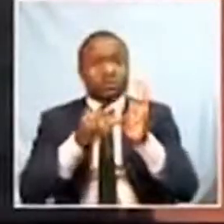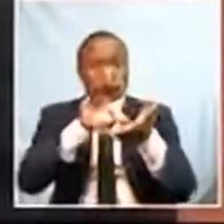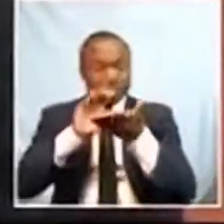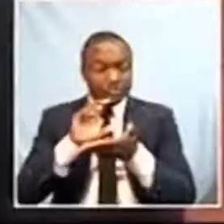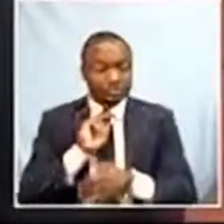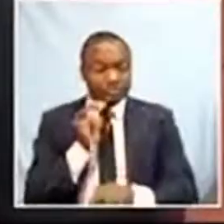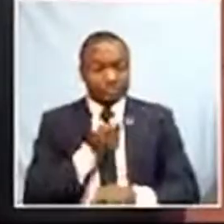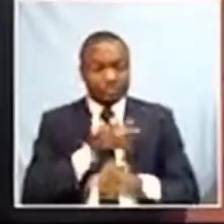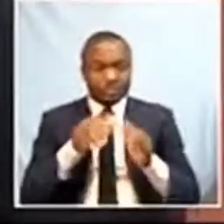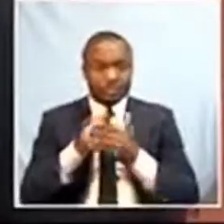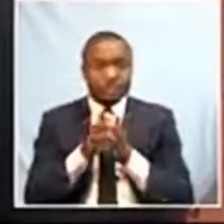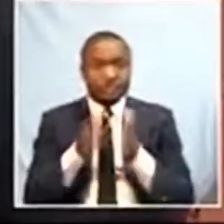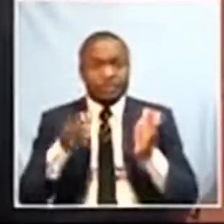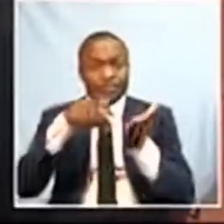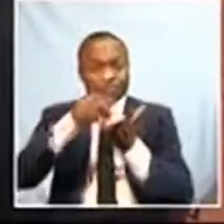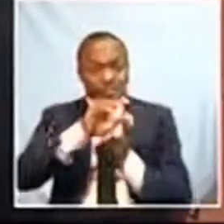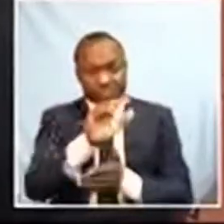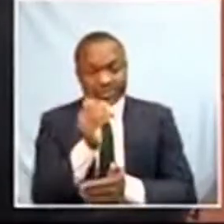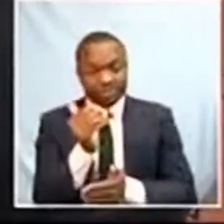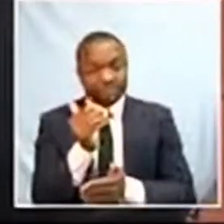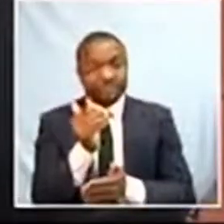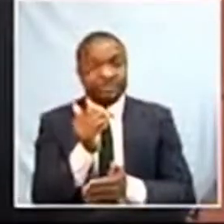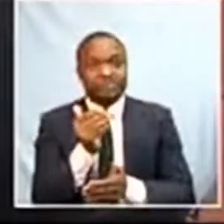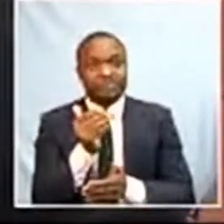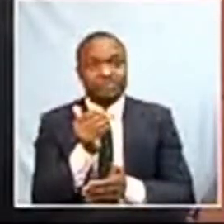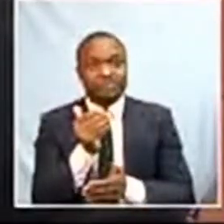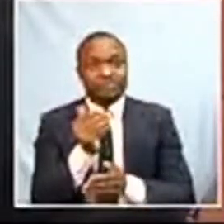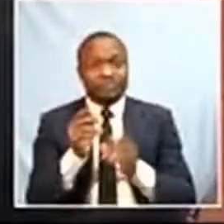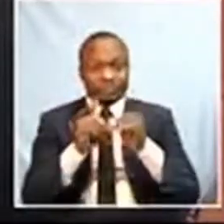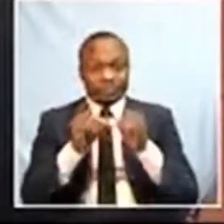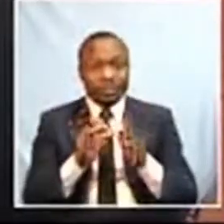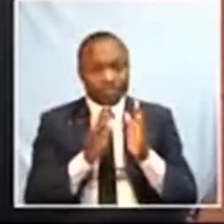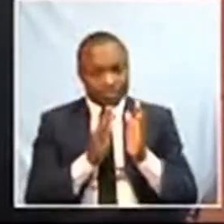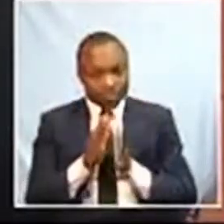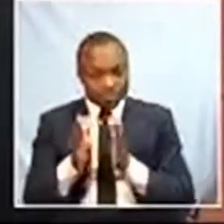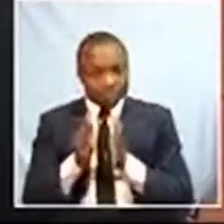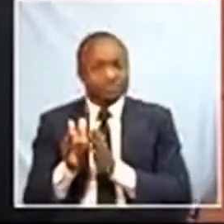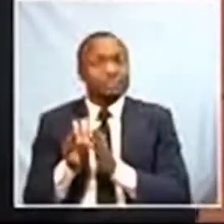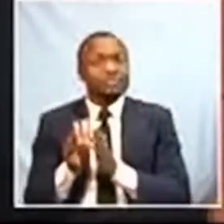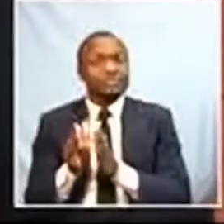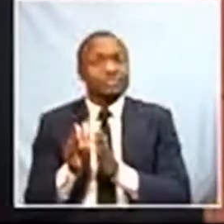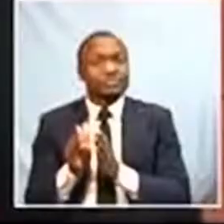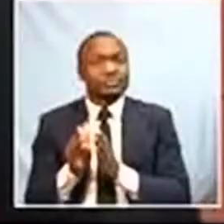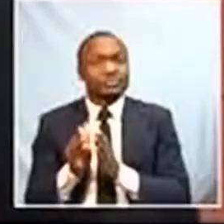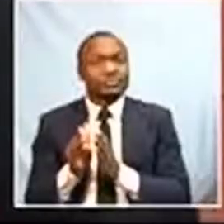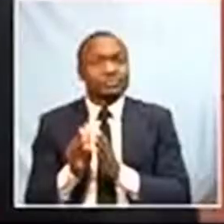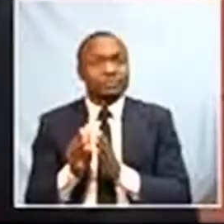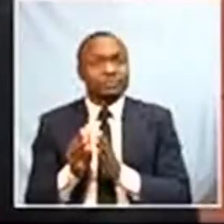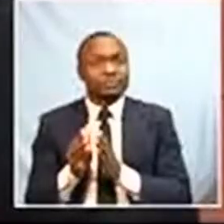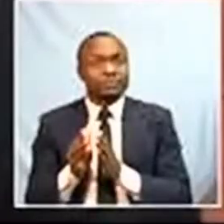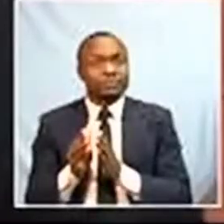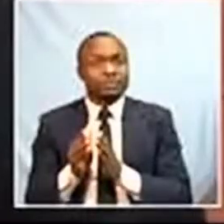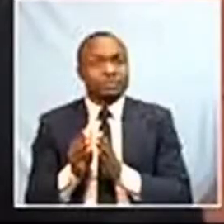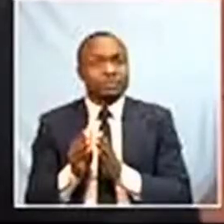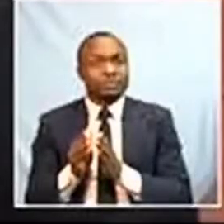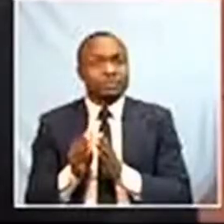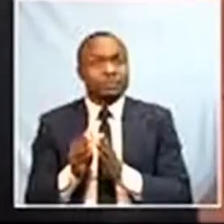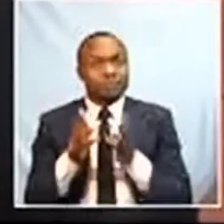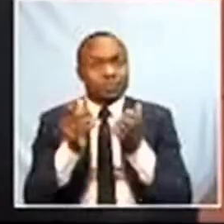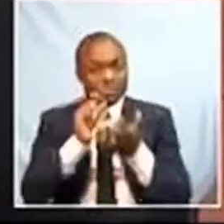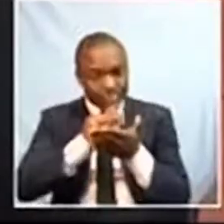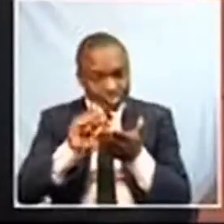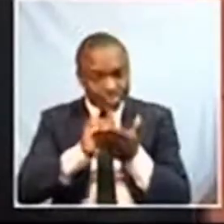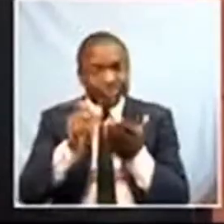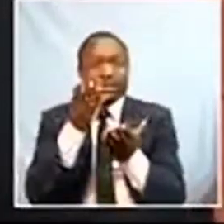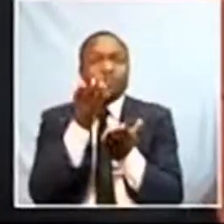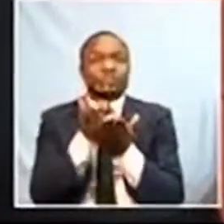how much they have paid, which is the basis through which the Director of Planning is actually acting to write the demand notices.